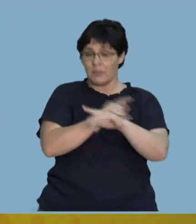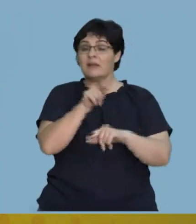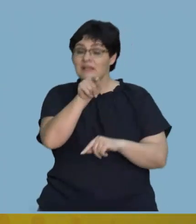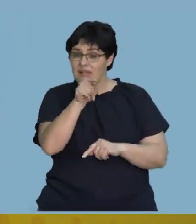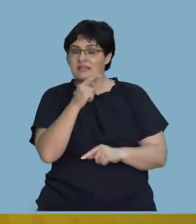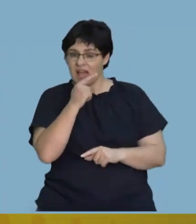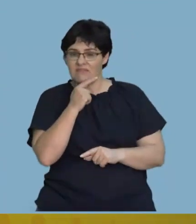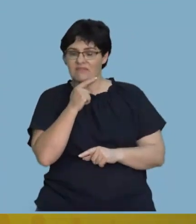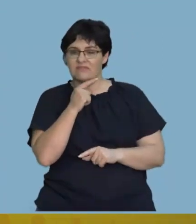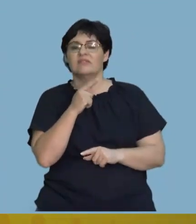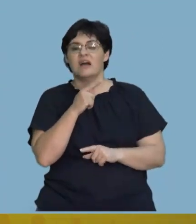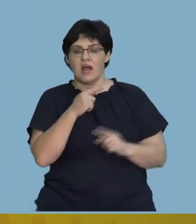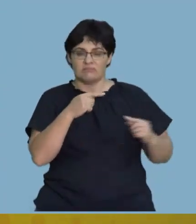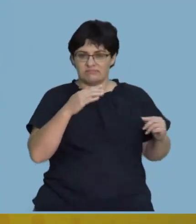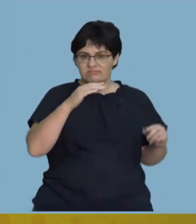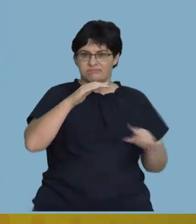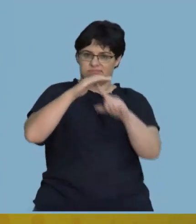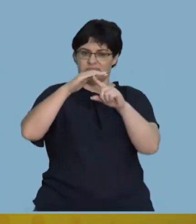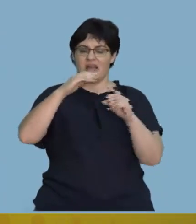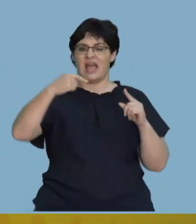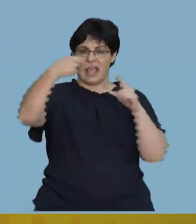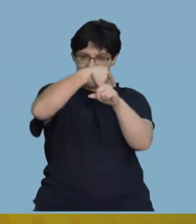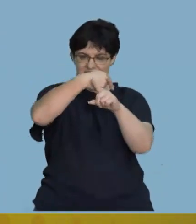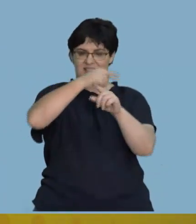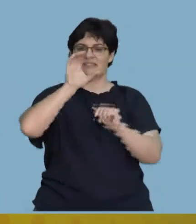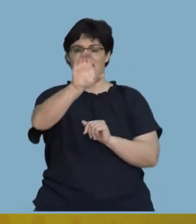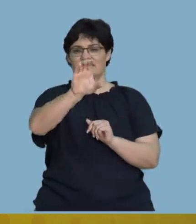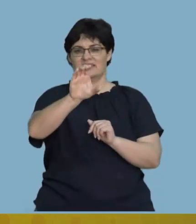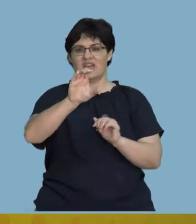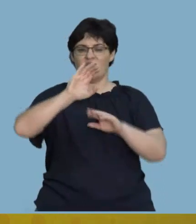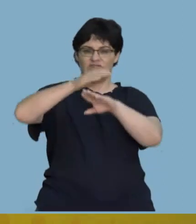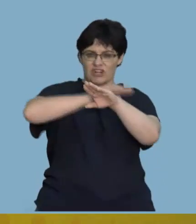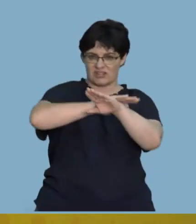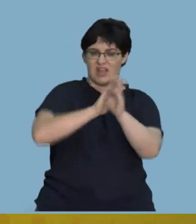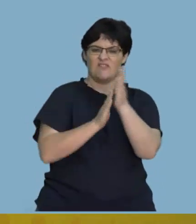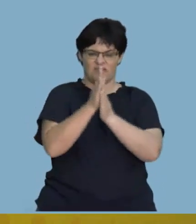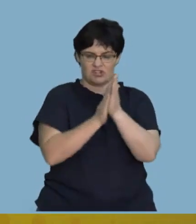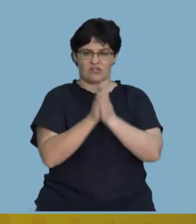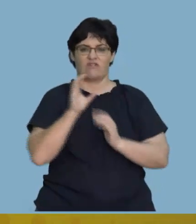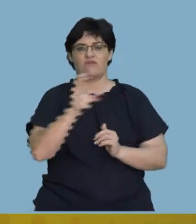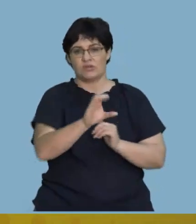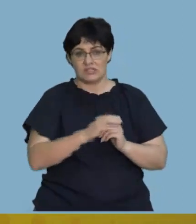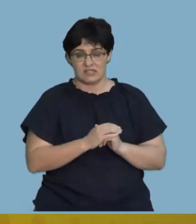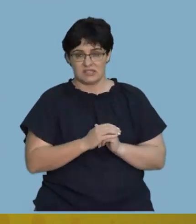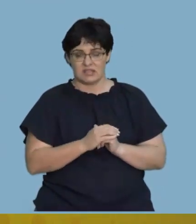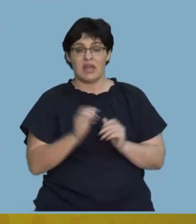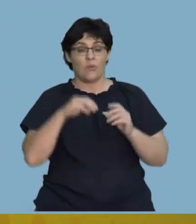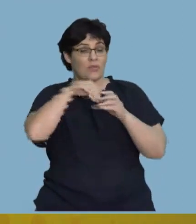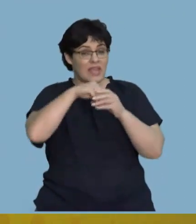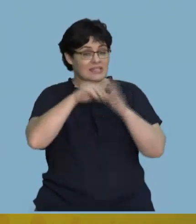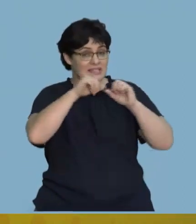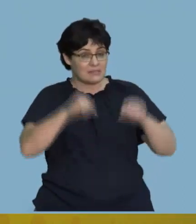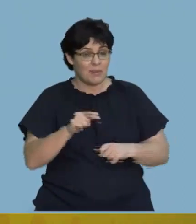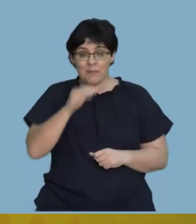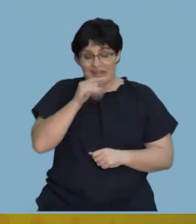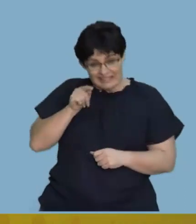frictional force that acts on that object. As a result of that, once there's a frictional force acting on an object in a system, then that system